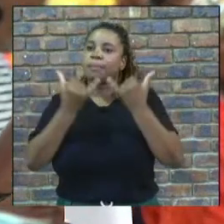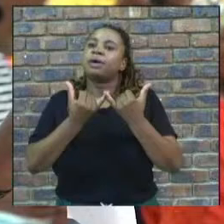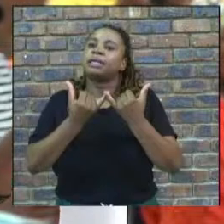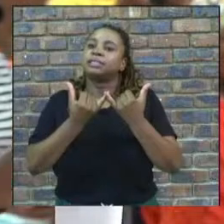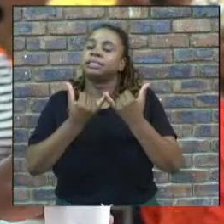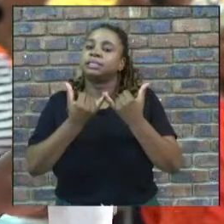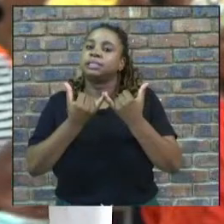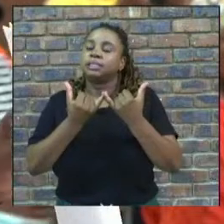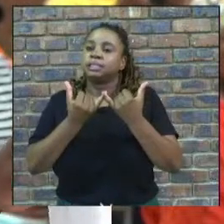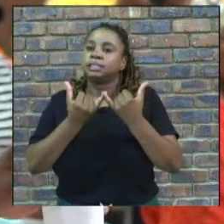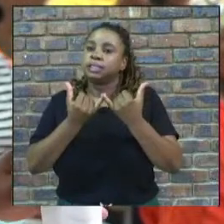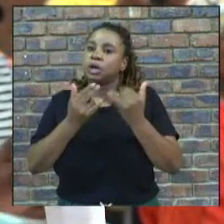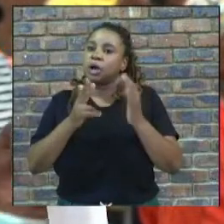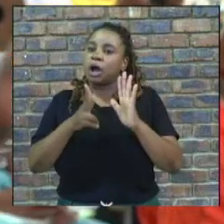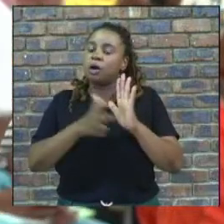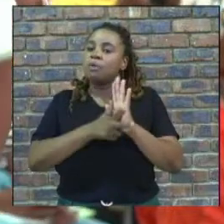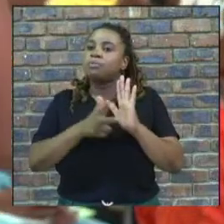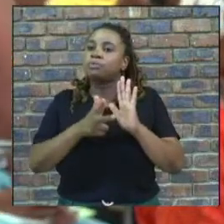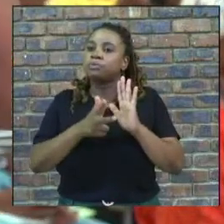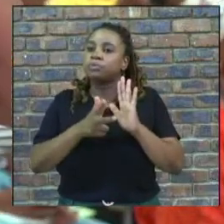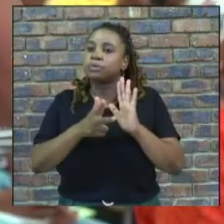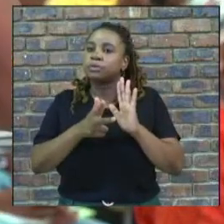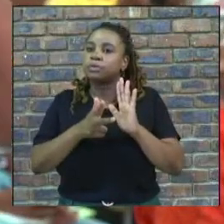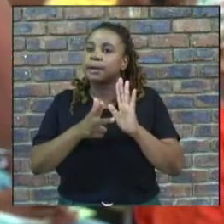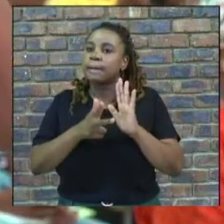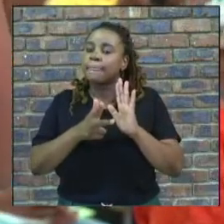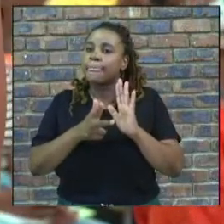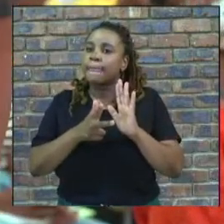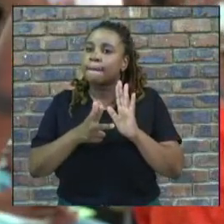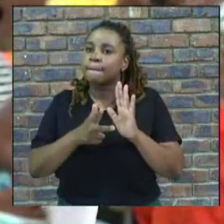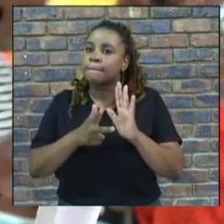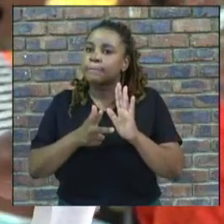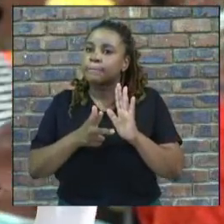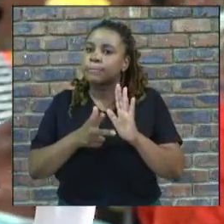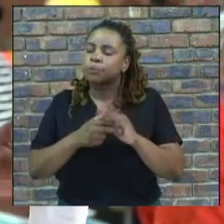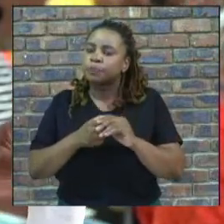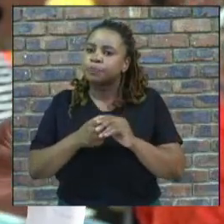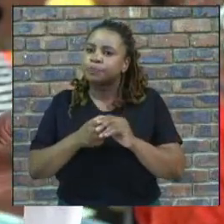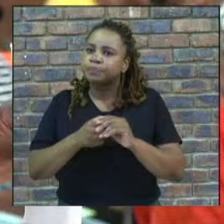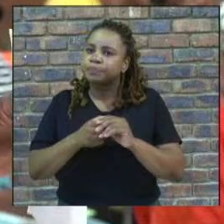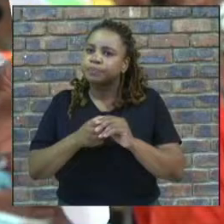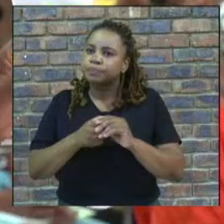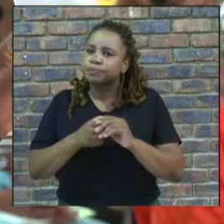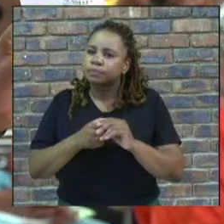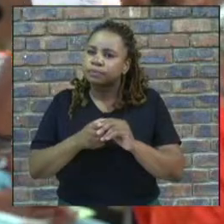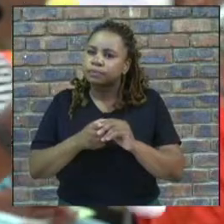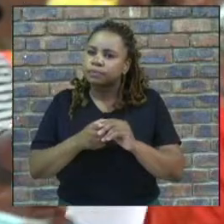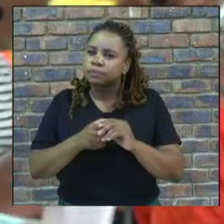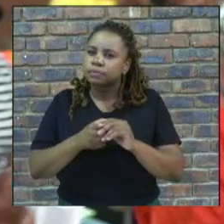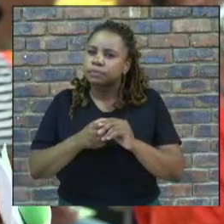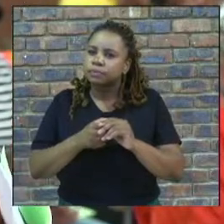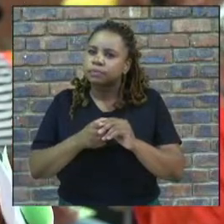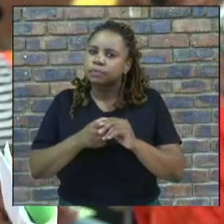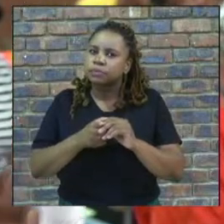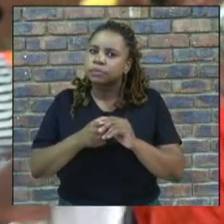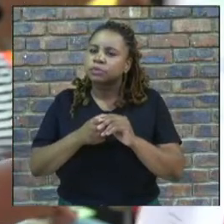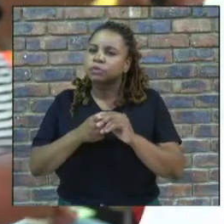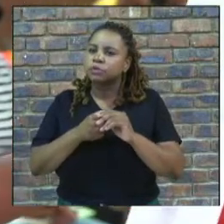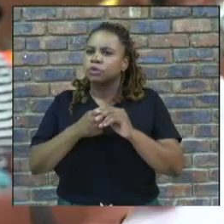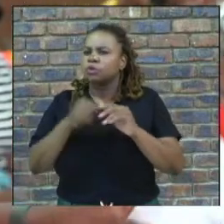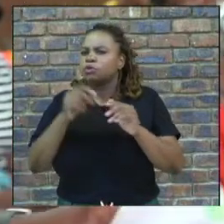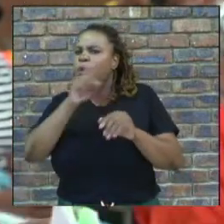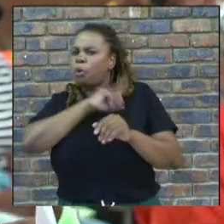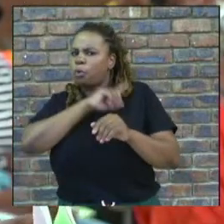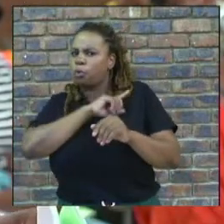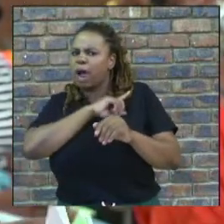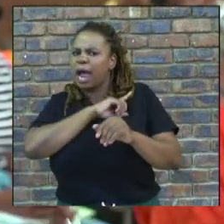So I want to know other registered entities that are not necessarily a company, what will be the reason for them not to be able